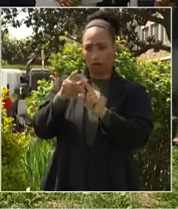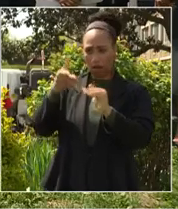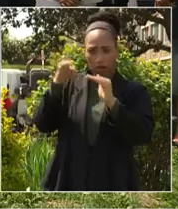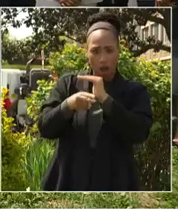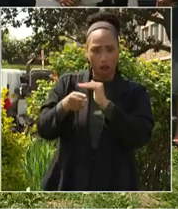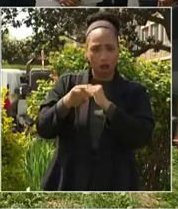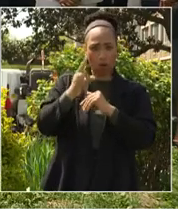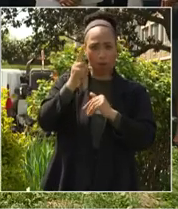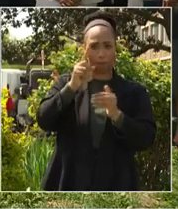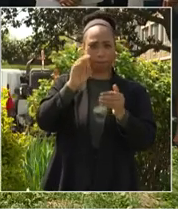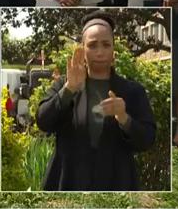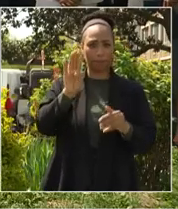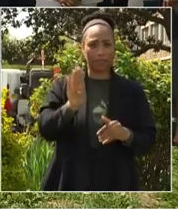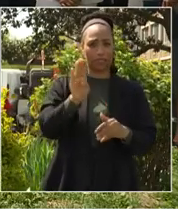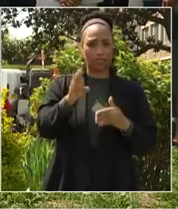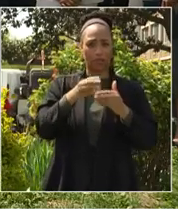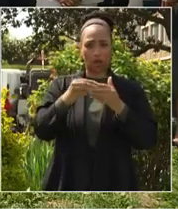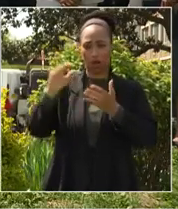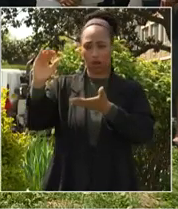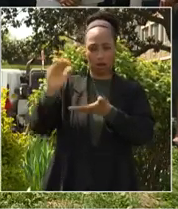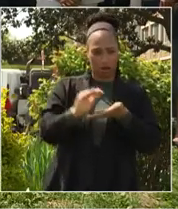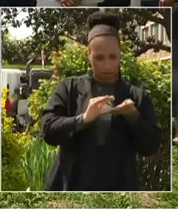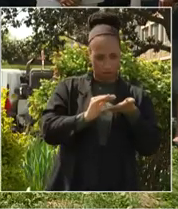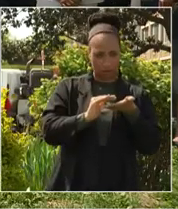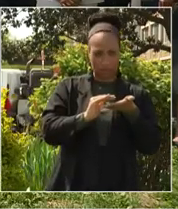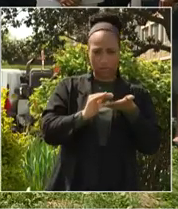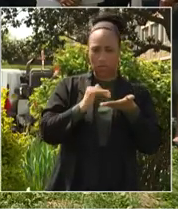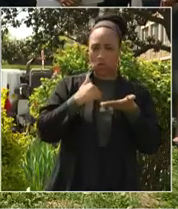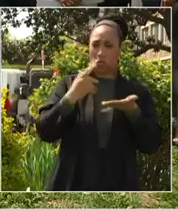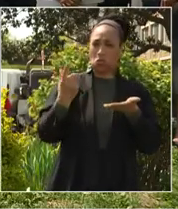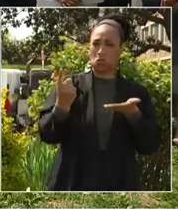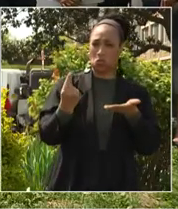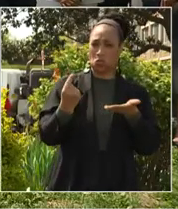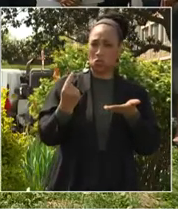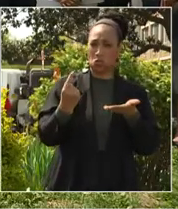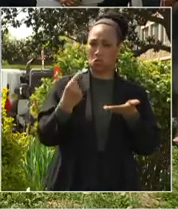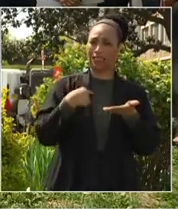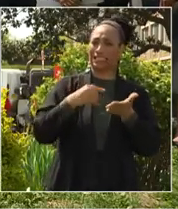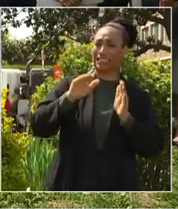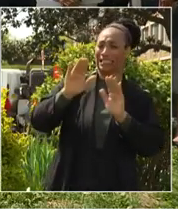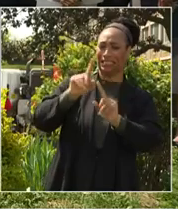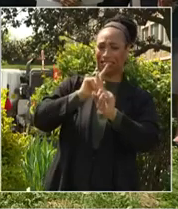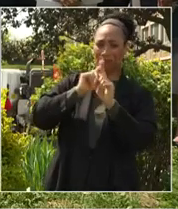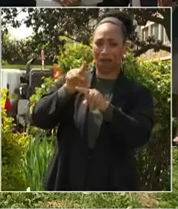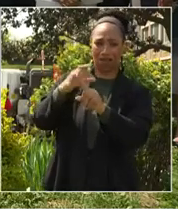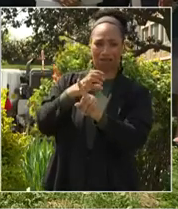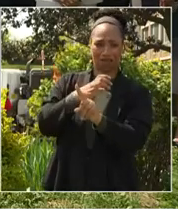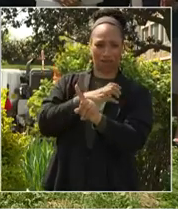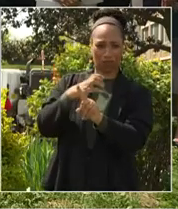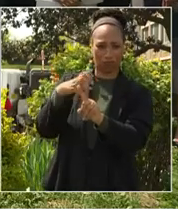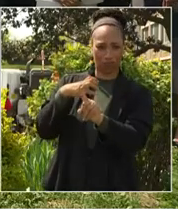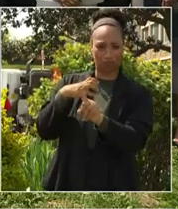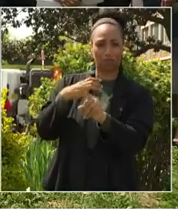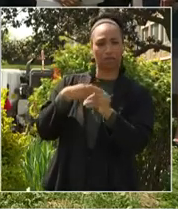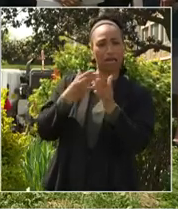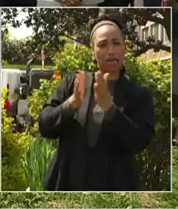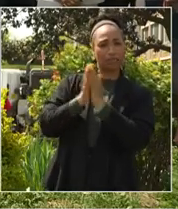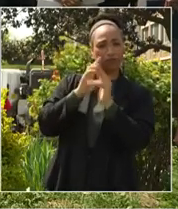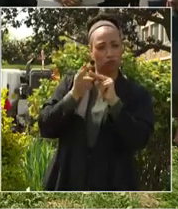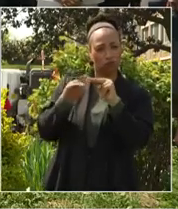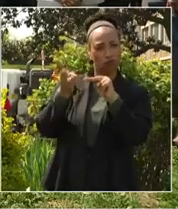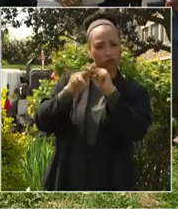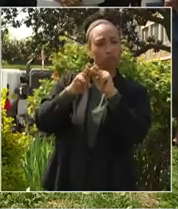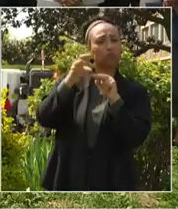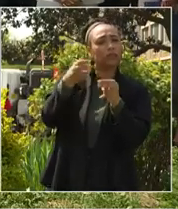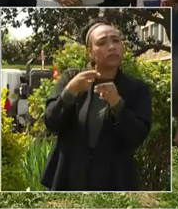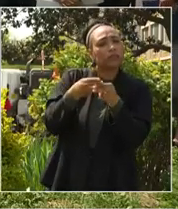to act. What we're doing is a stopgap. It doesn't address the issue. And as you mentioned, it leaves